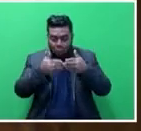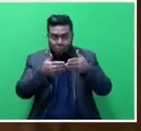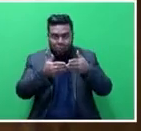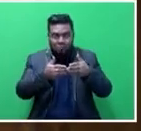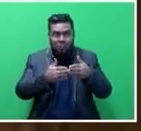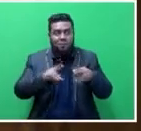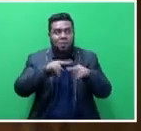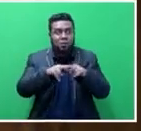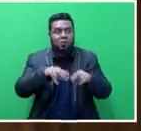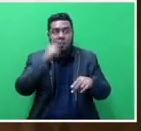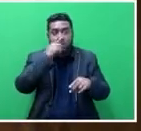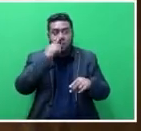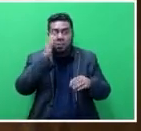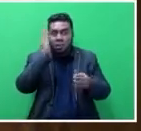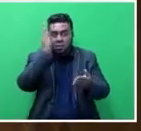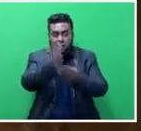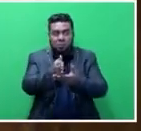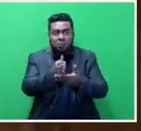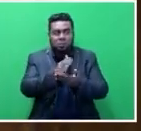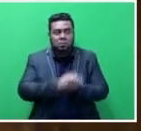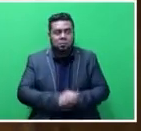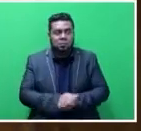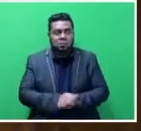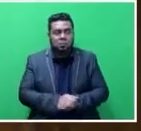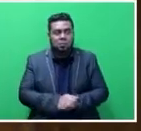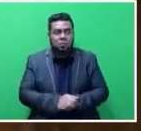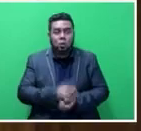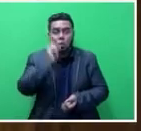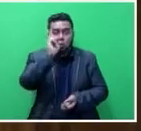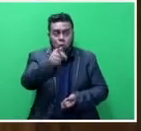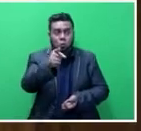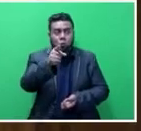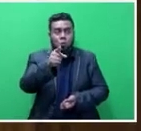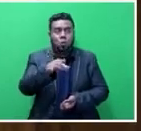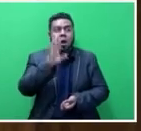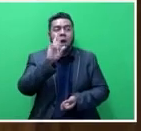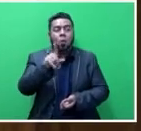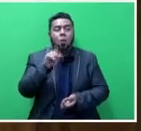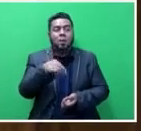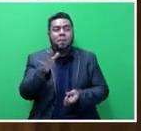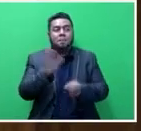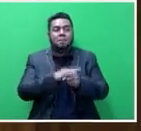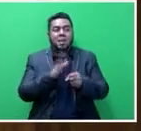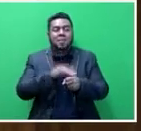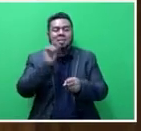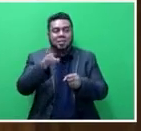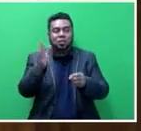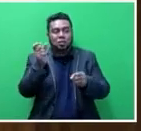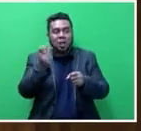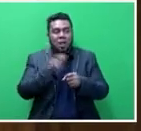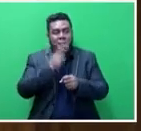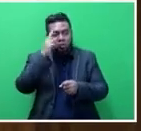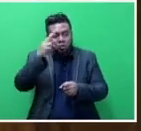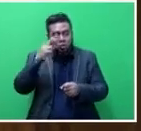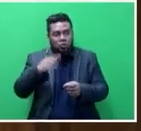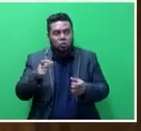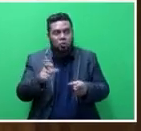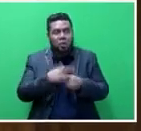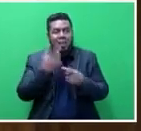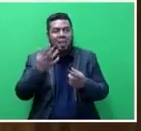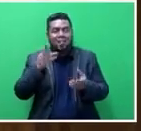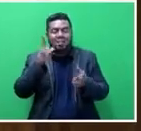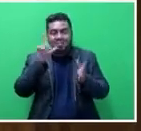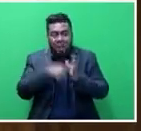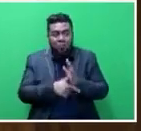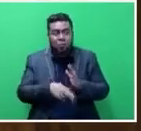the Fiji people directly. You are what makes this nation great. In times of